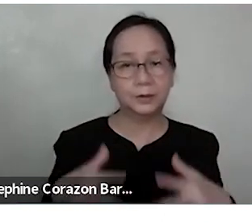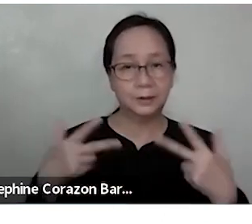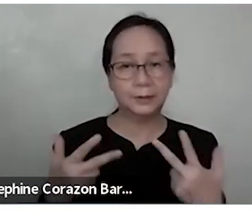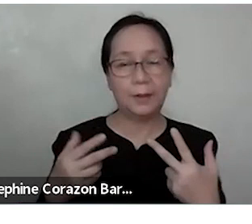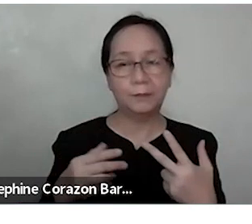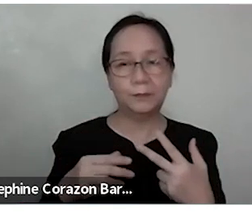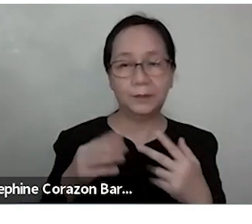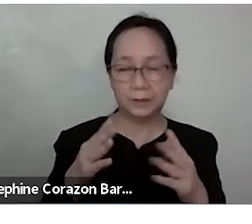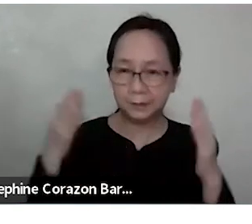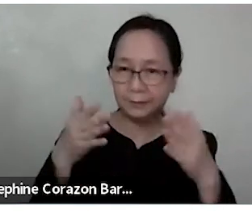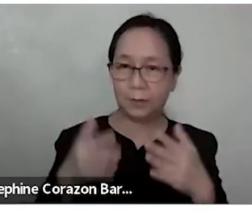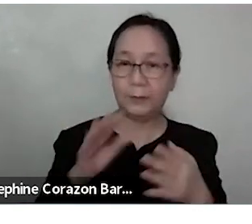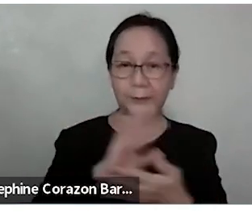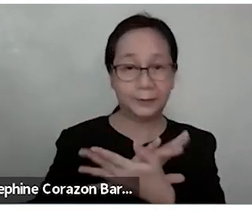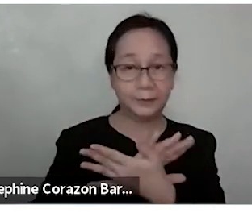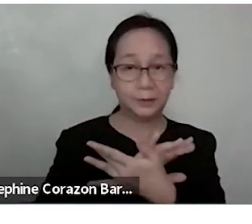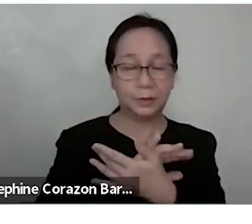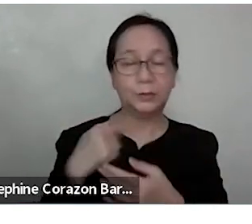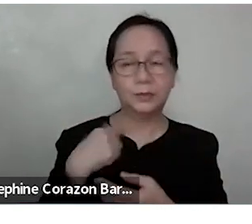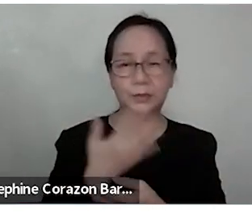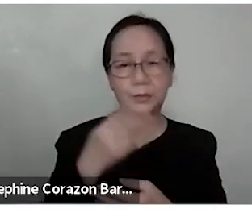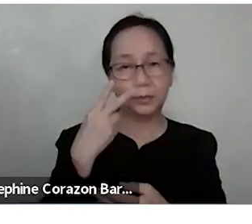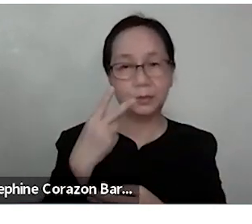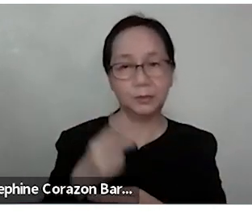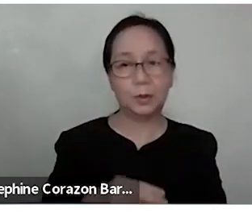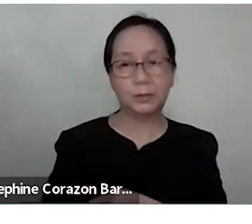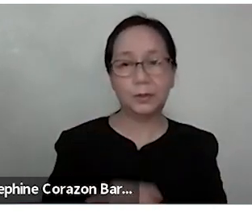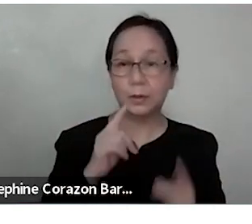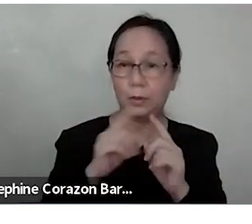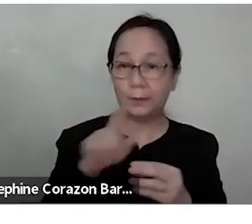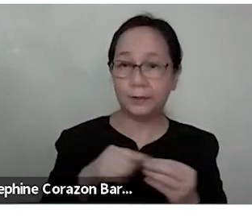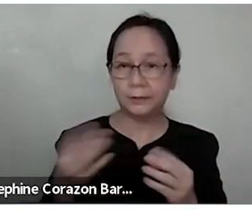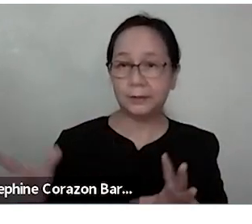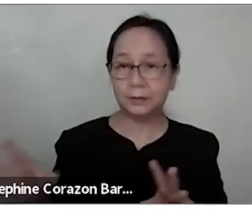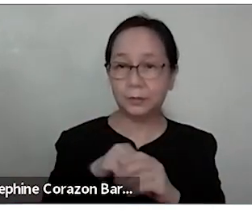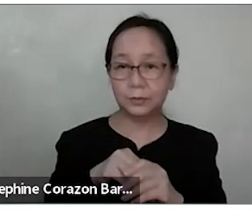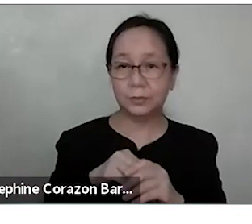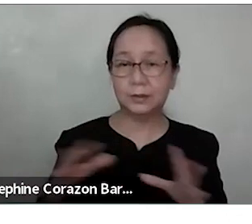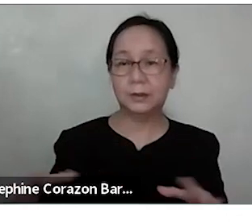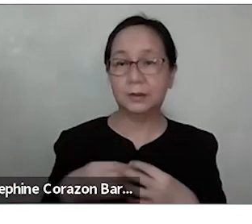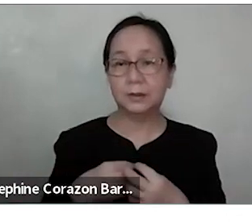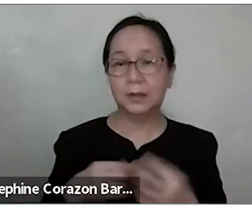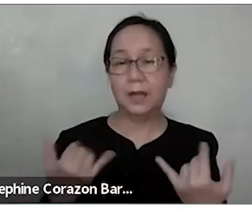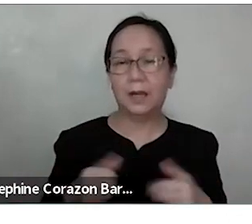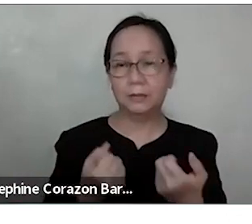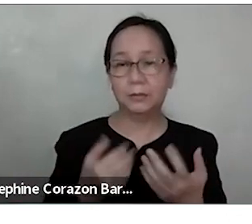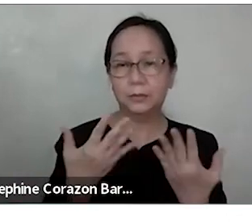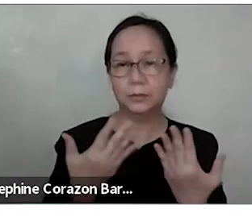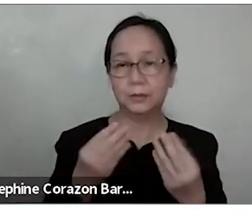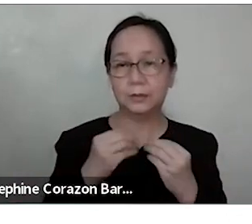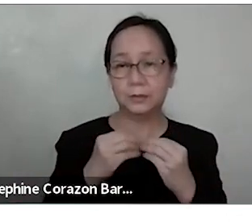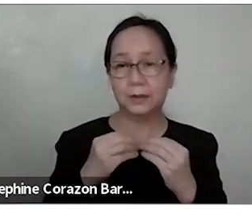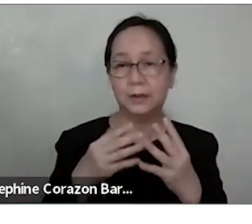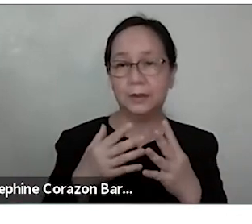being highlighted by the pandemic, we saw the need to talk about inclusion, to take into consideration how we can contribute